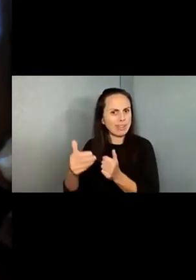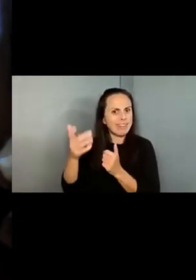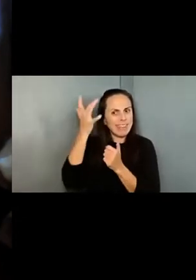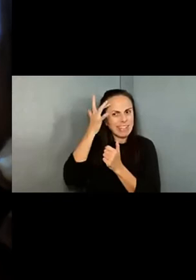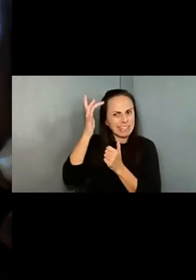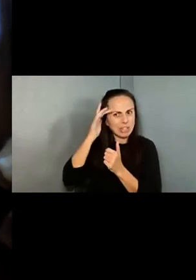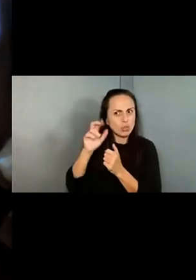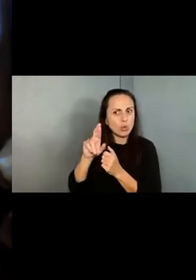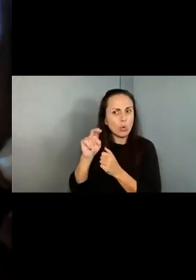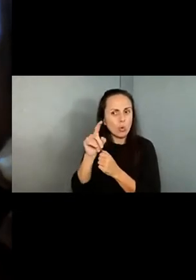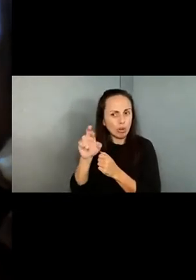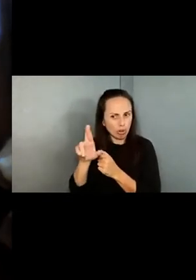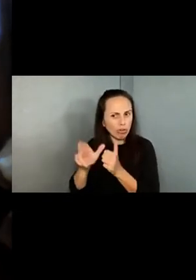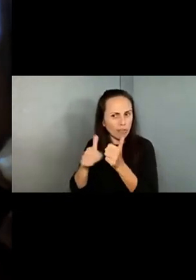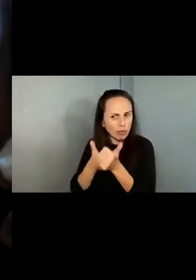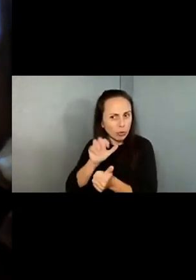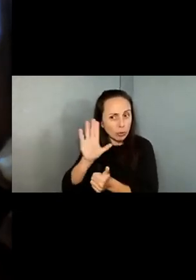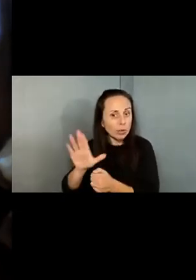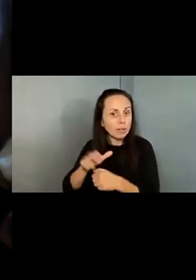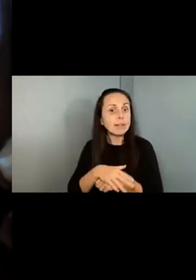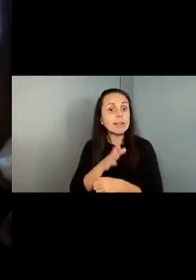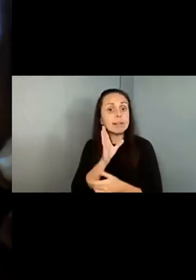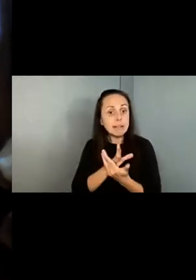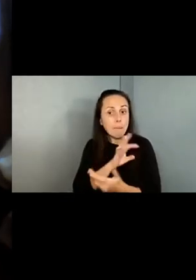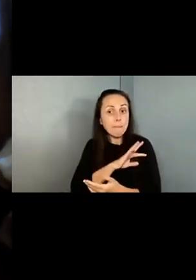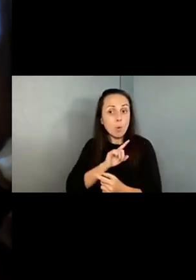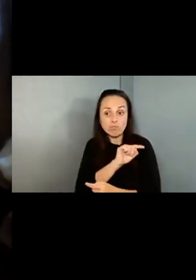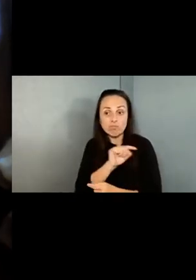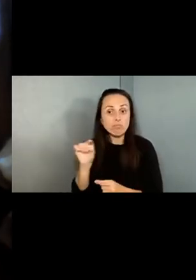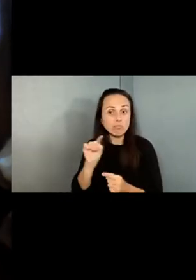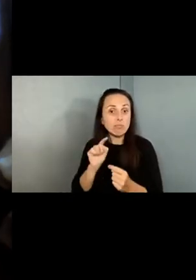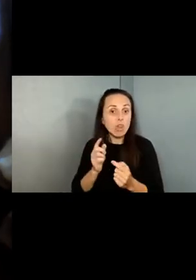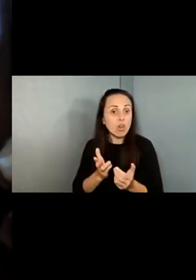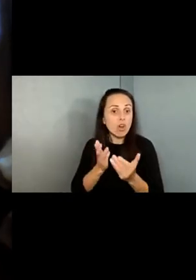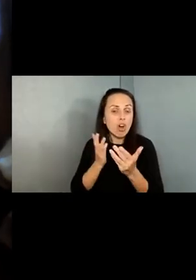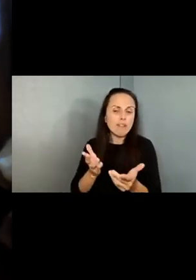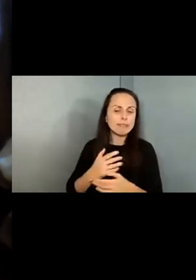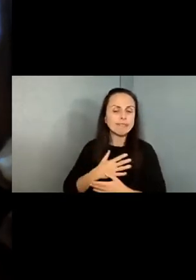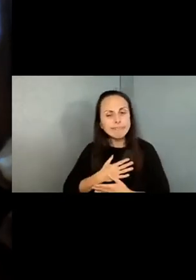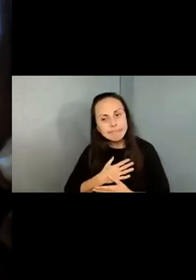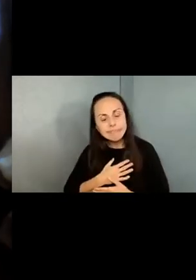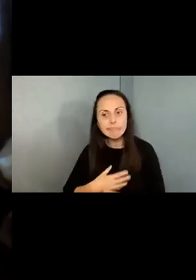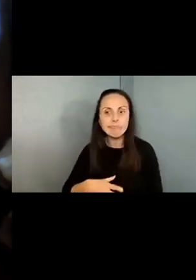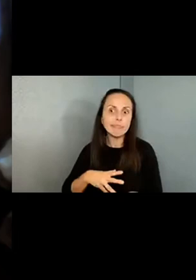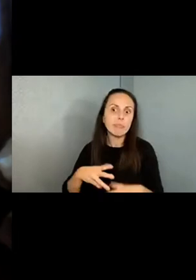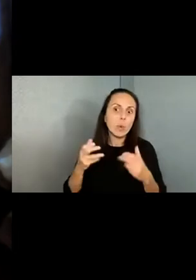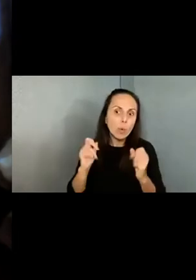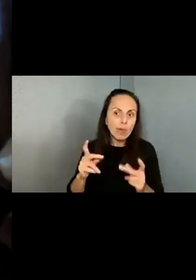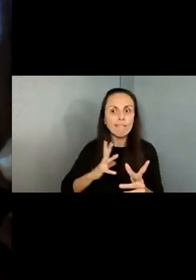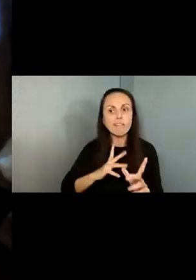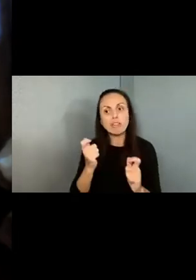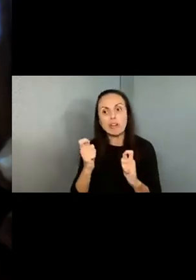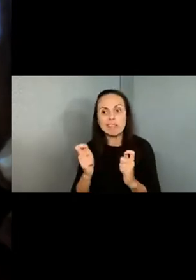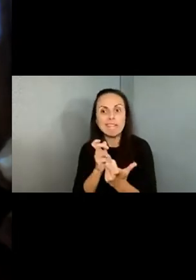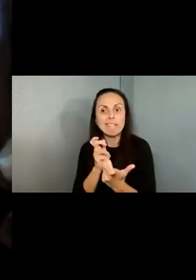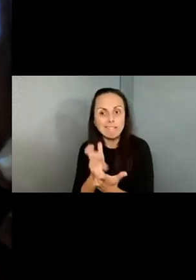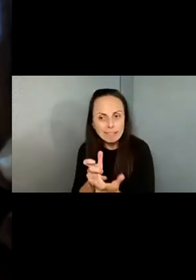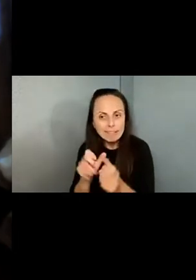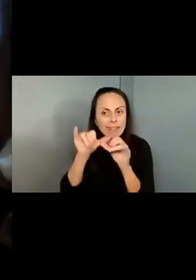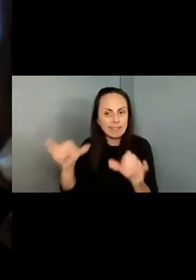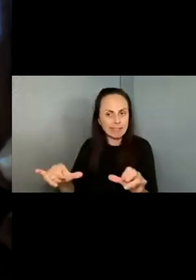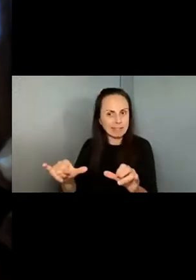rigor, and that the few supports that do exist are offered begrudgingly as retrofits to a system that is purpose-built